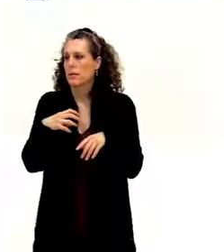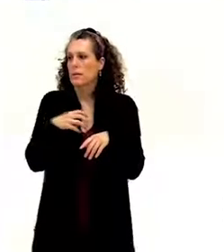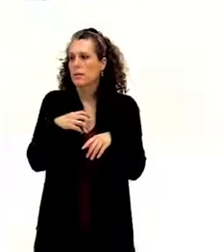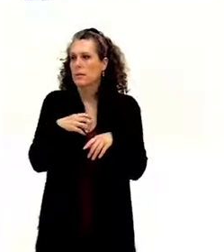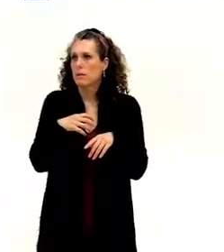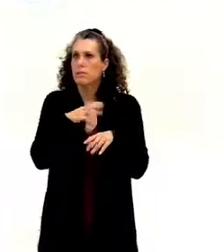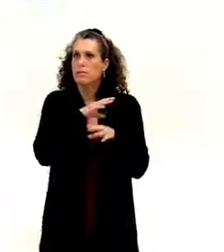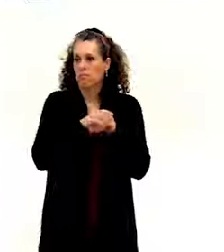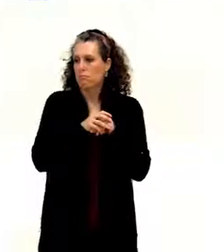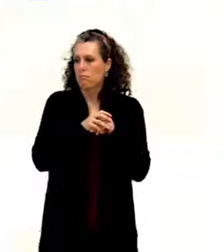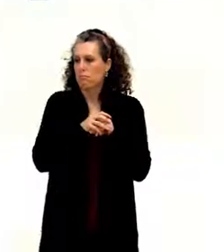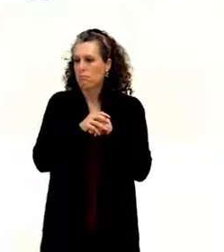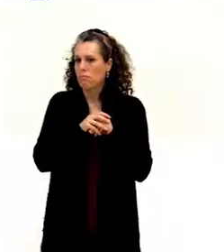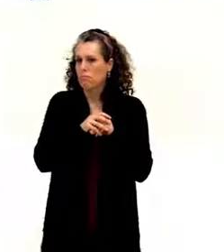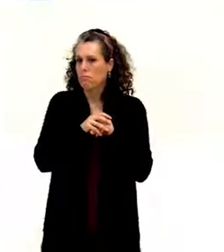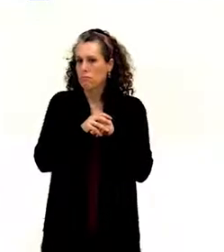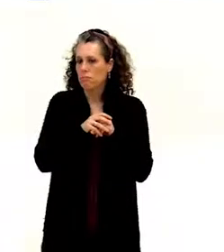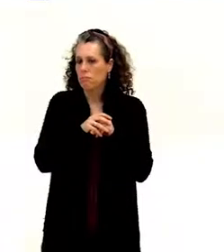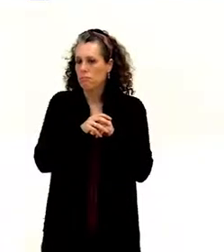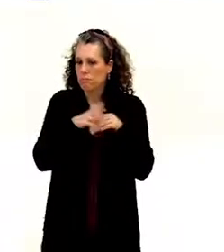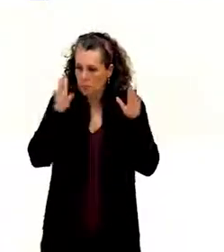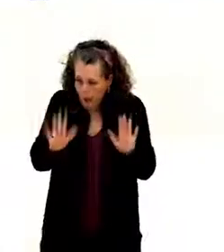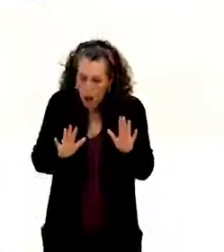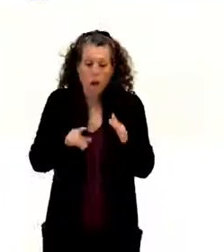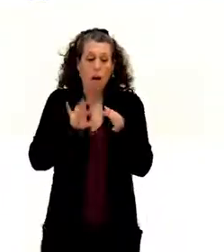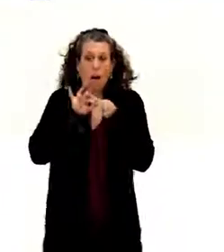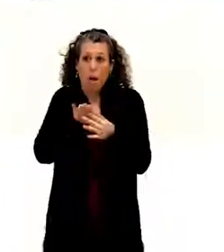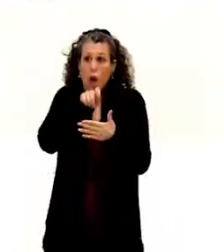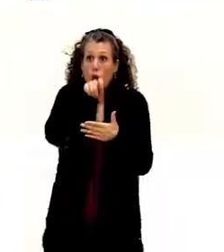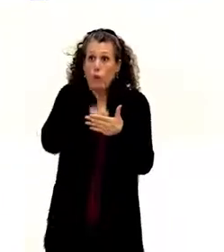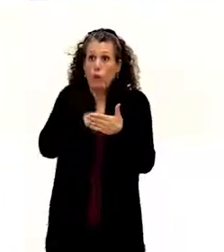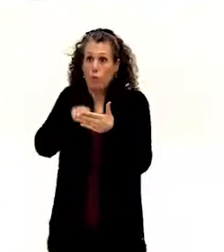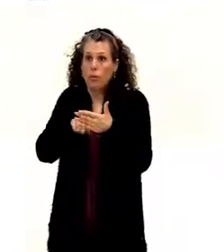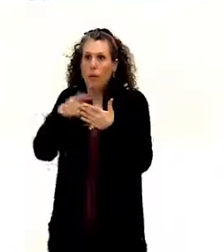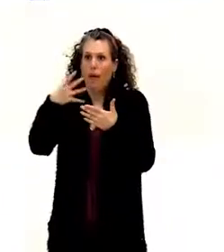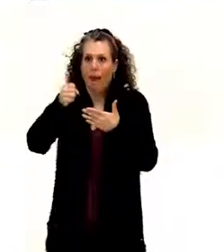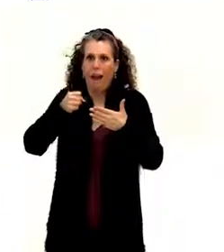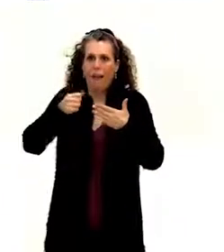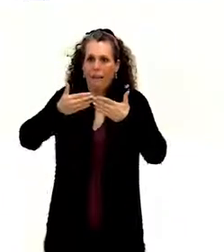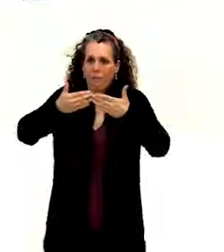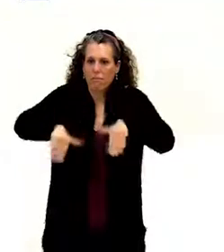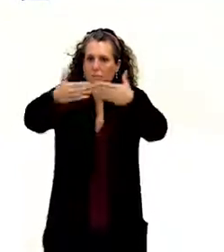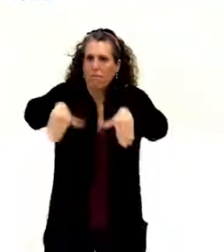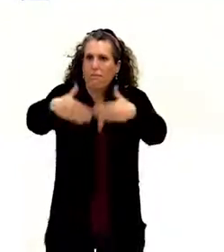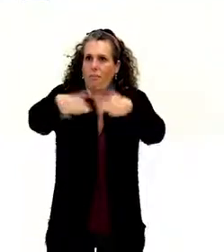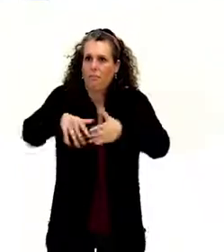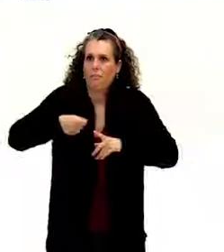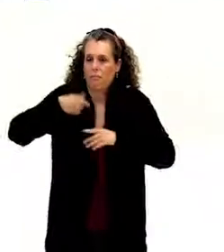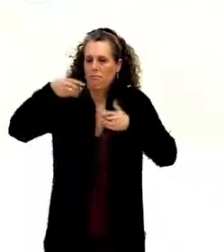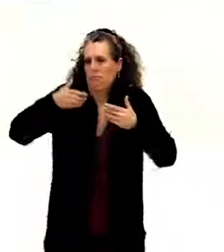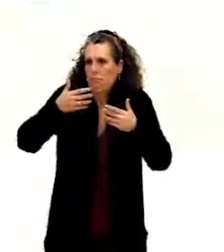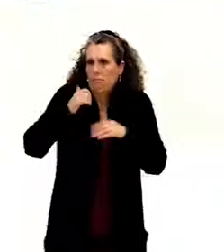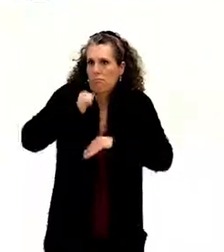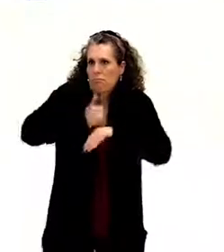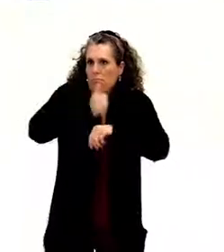European compliance. And that is procurement as a benchmark. Many member states